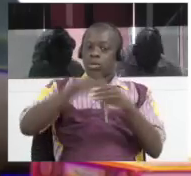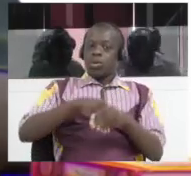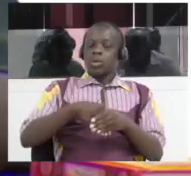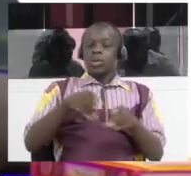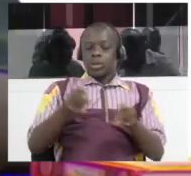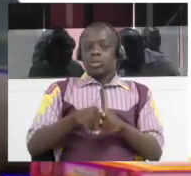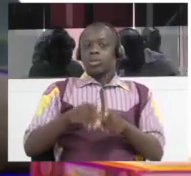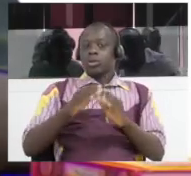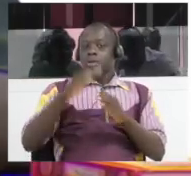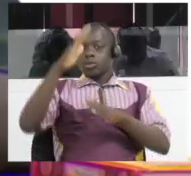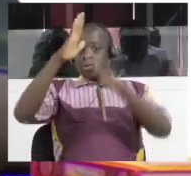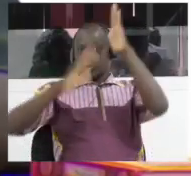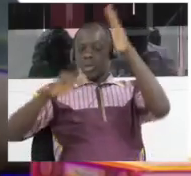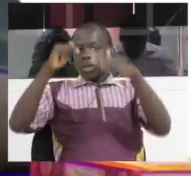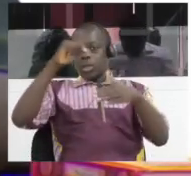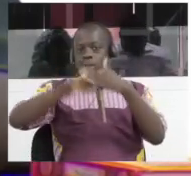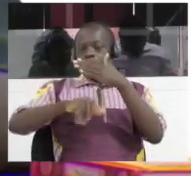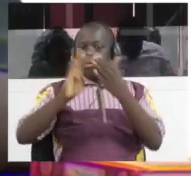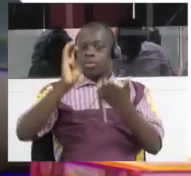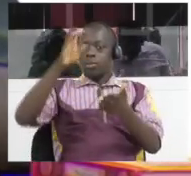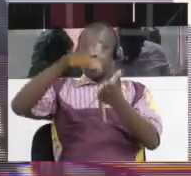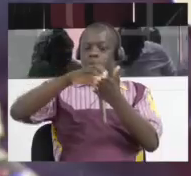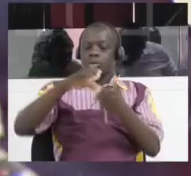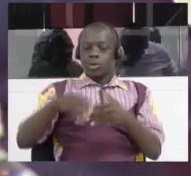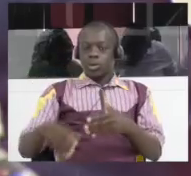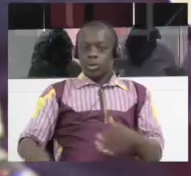the soldiers from the Banjul, in Banjul then.